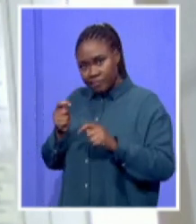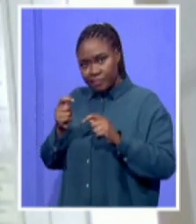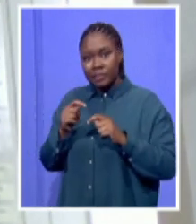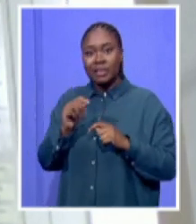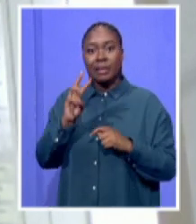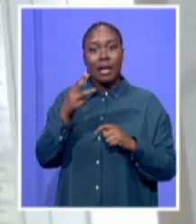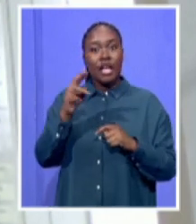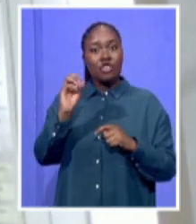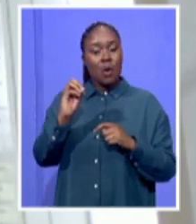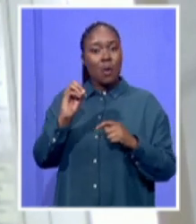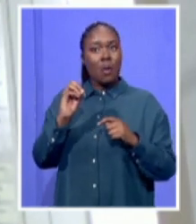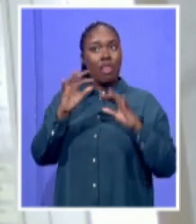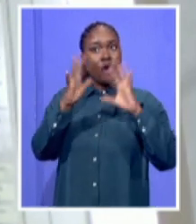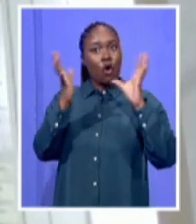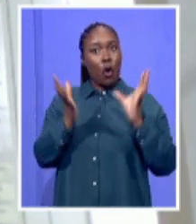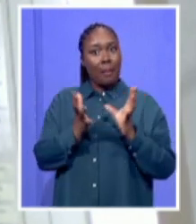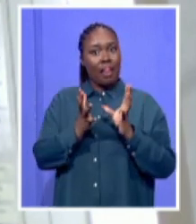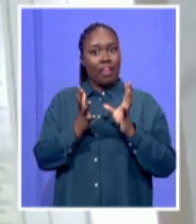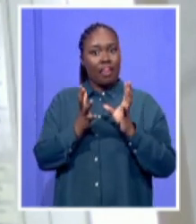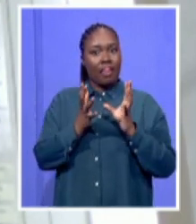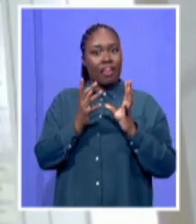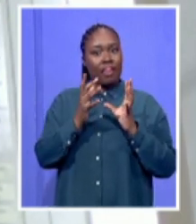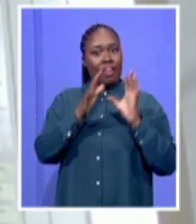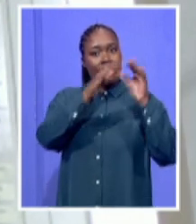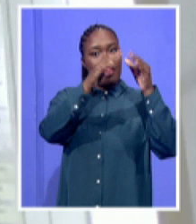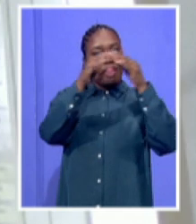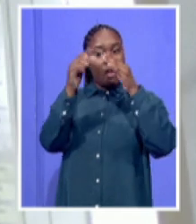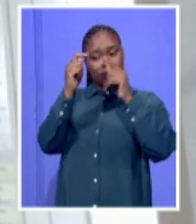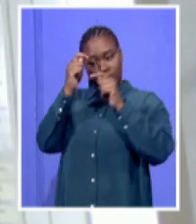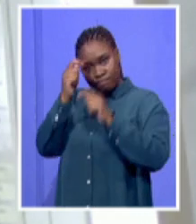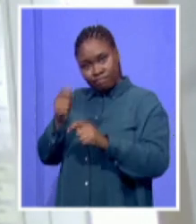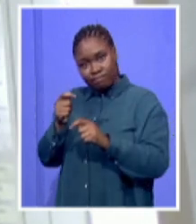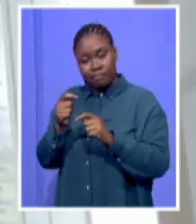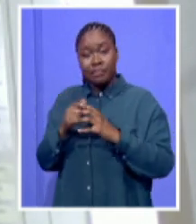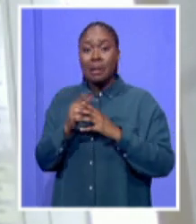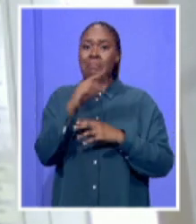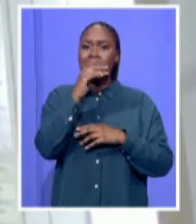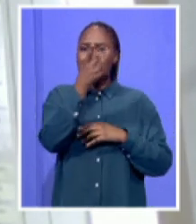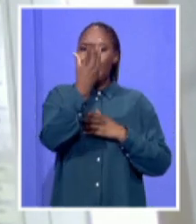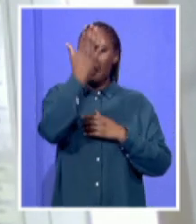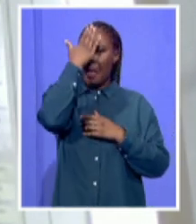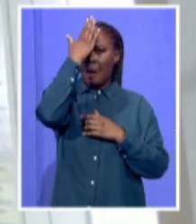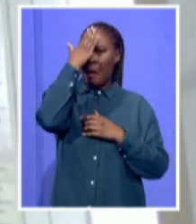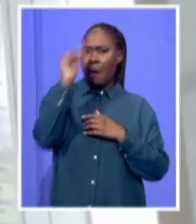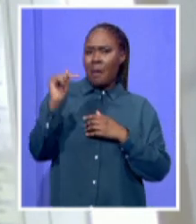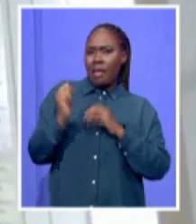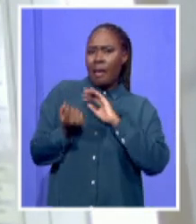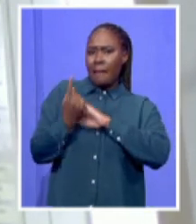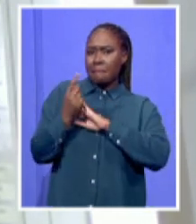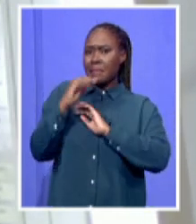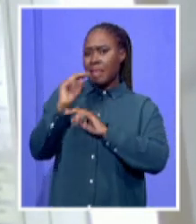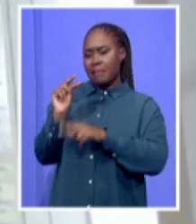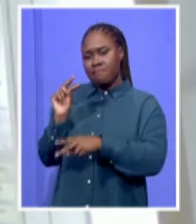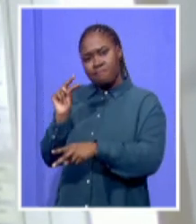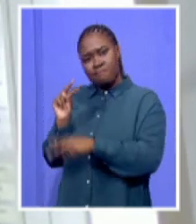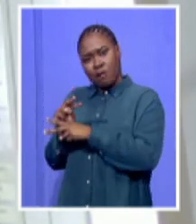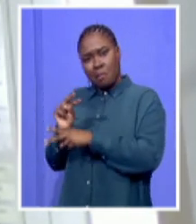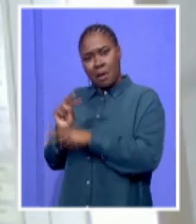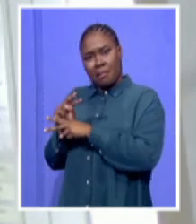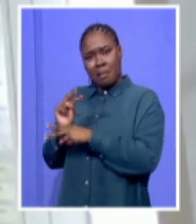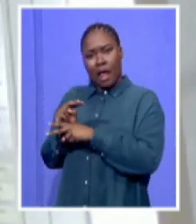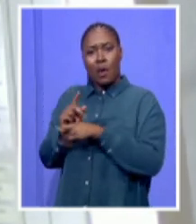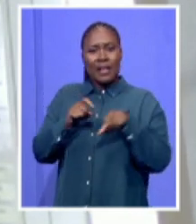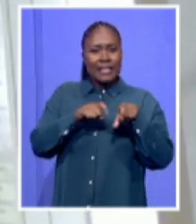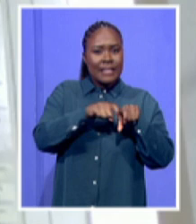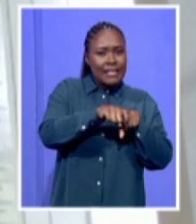other global bodies. So they're all party to what is happening. They monitor and report what is being tested and found